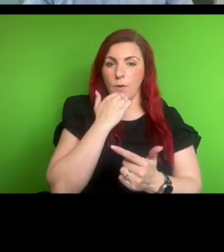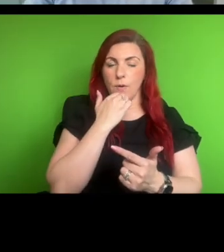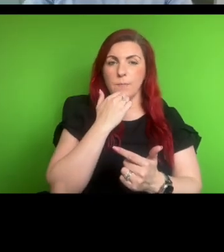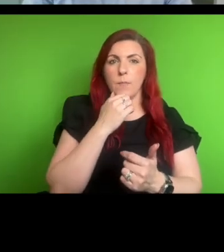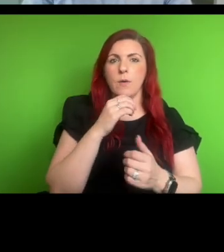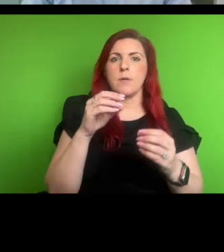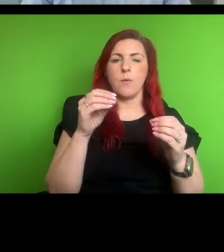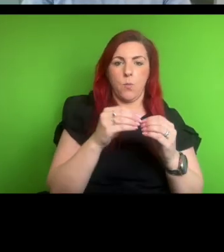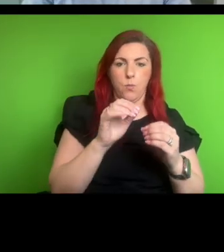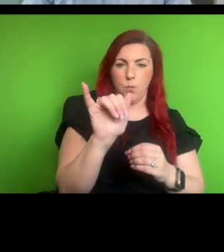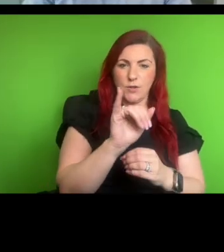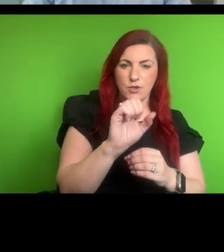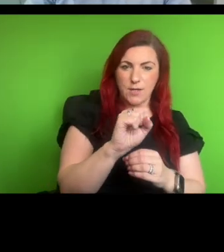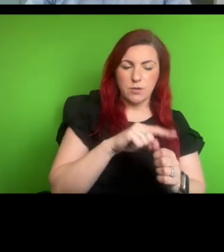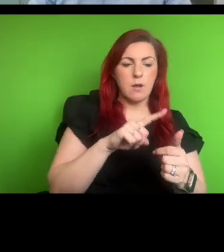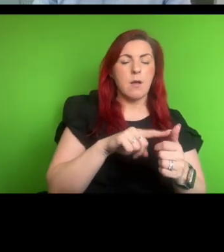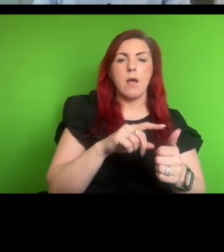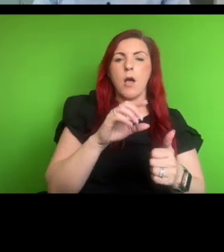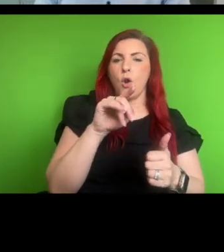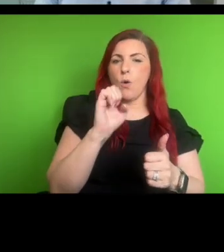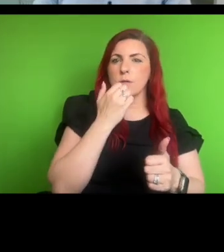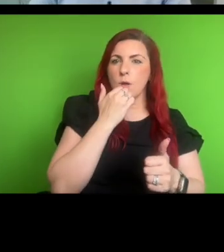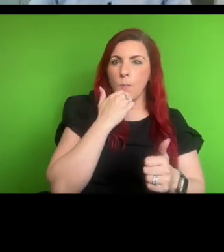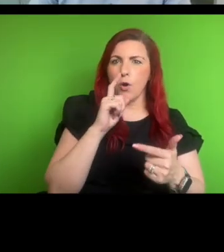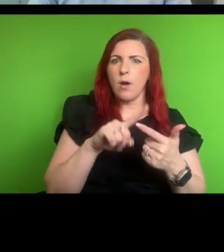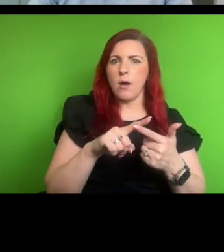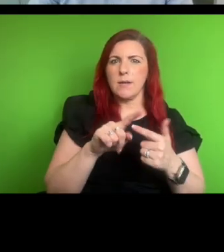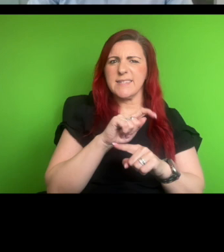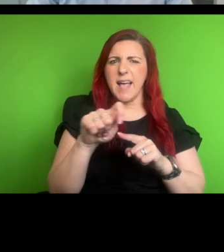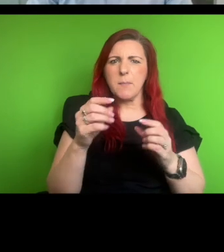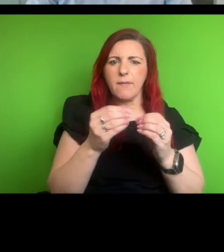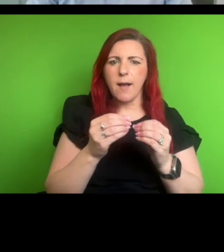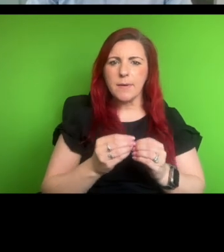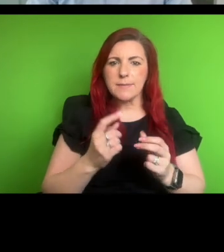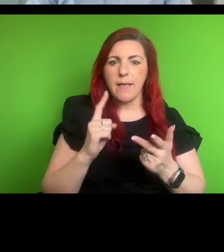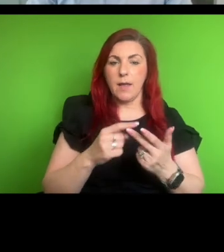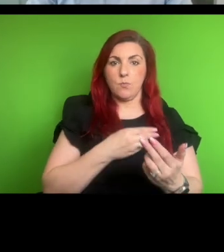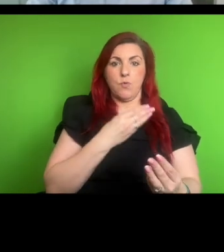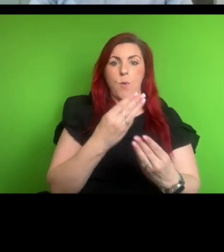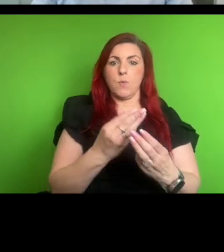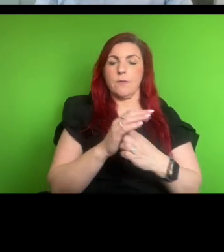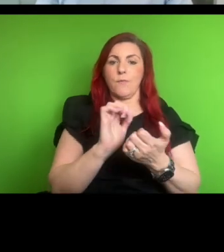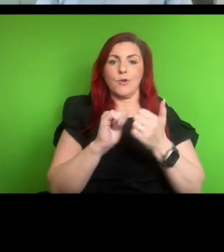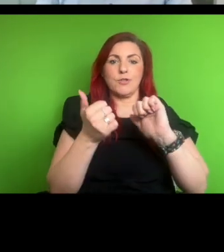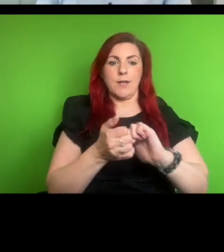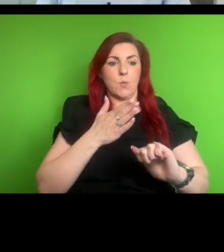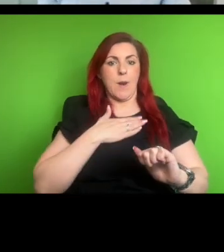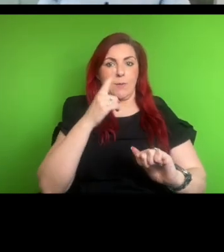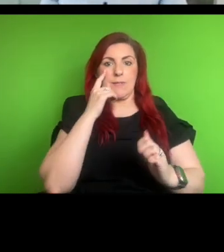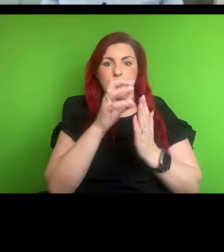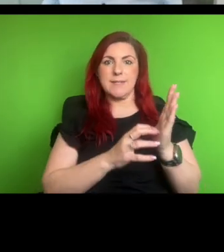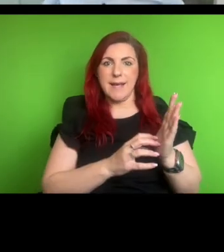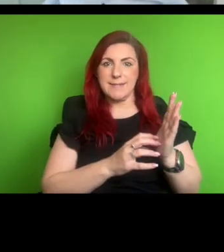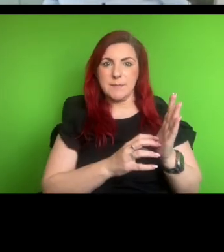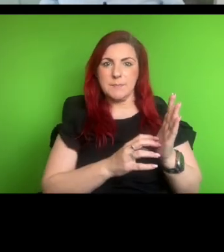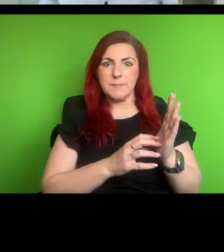observed, and then follow that up with the proposal for the change you'd like to see in the text. Following that, you can decide